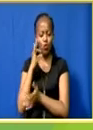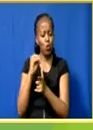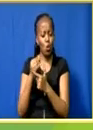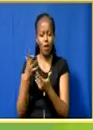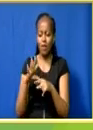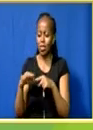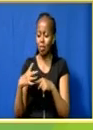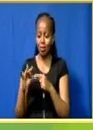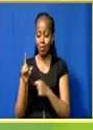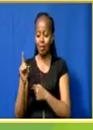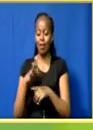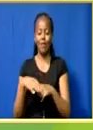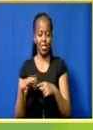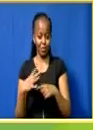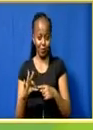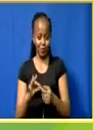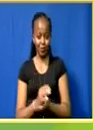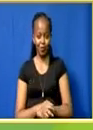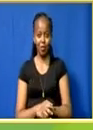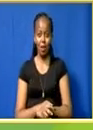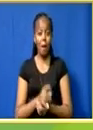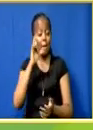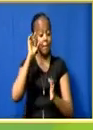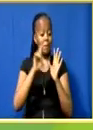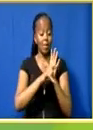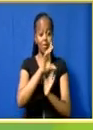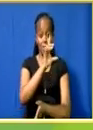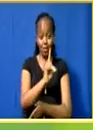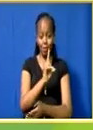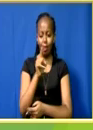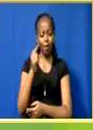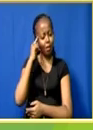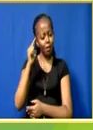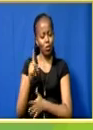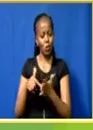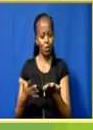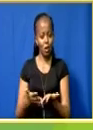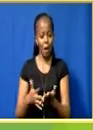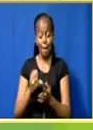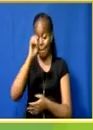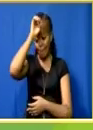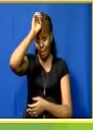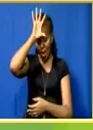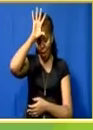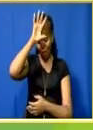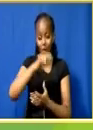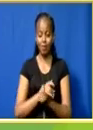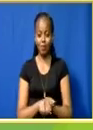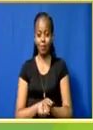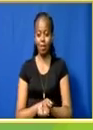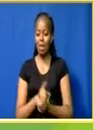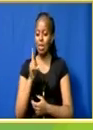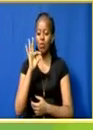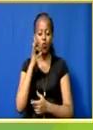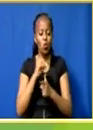or a vegetable? It's a vegetable. Picture D. Mm-hmm. What do you think it is? Pineapple. It's pineapple. Mm-hmm. Is it